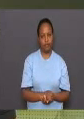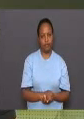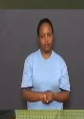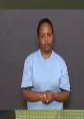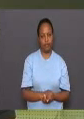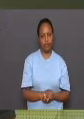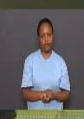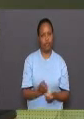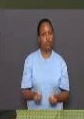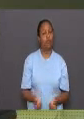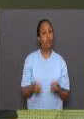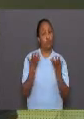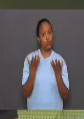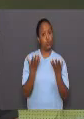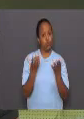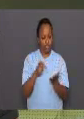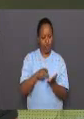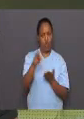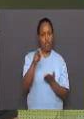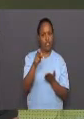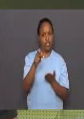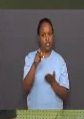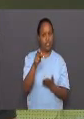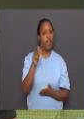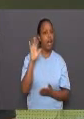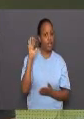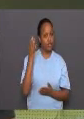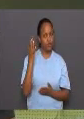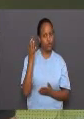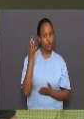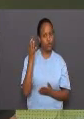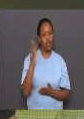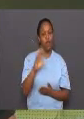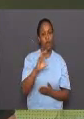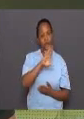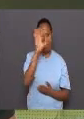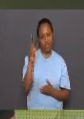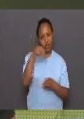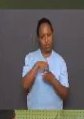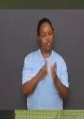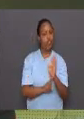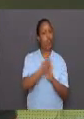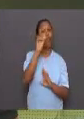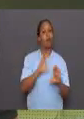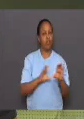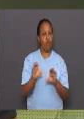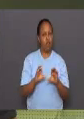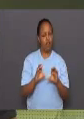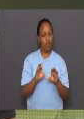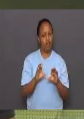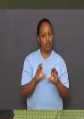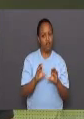Many different forms of democracy have developed in Africa since